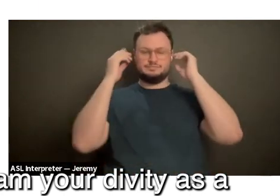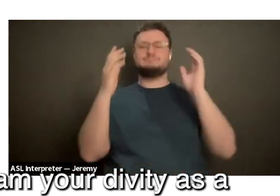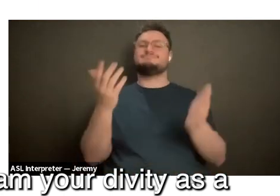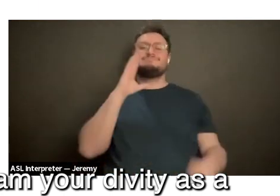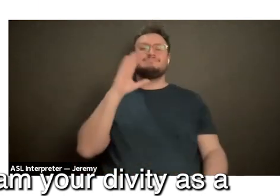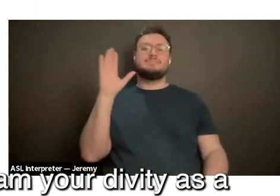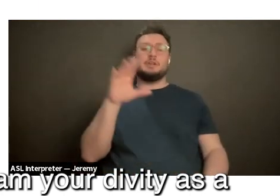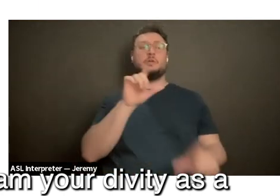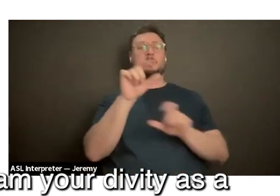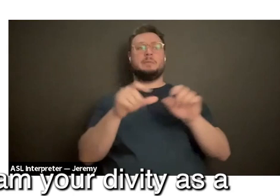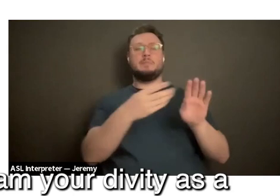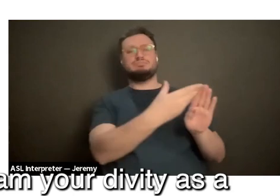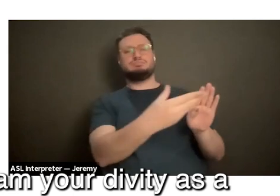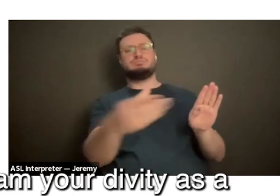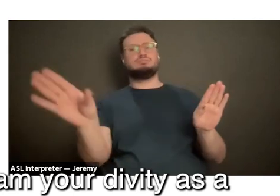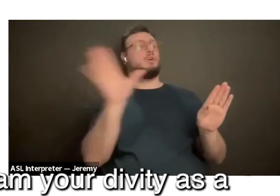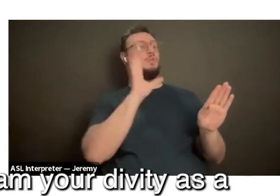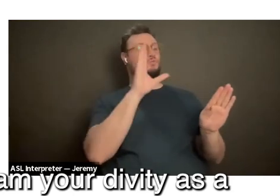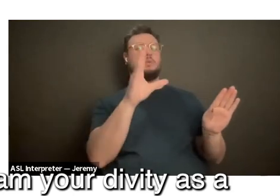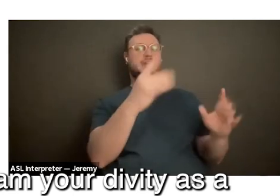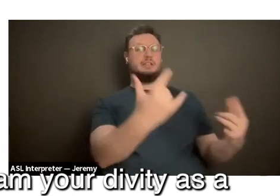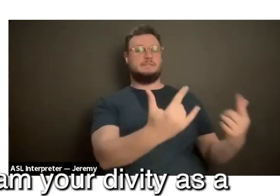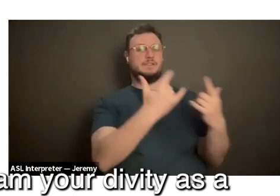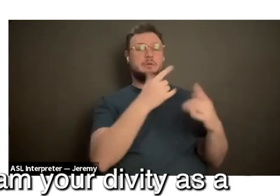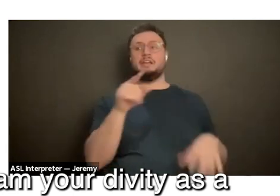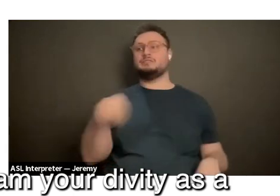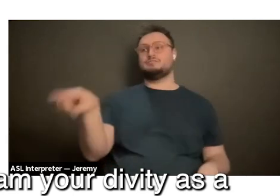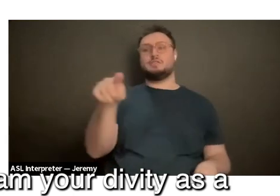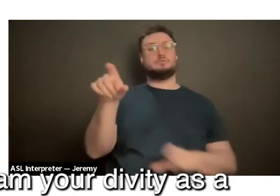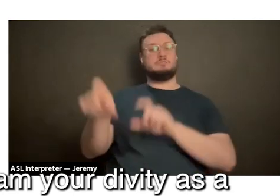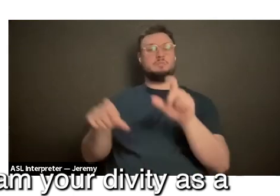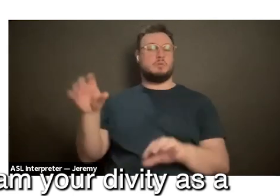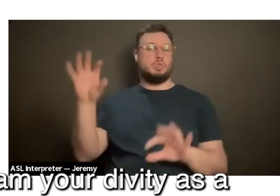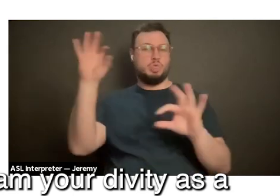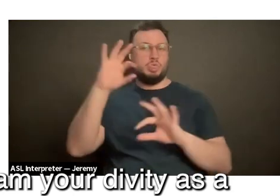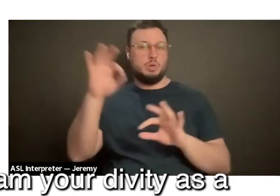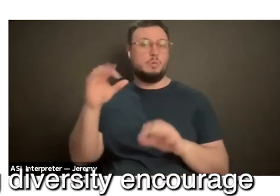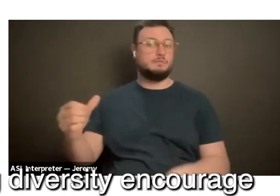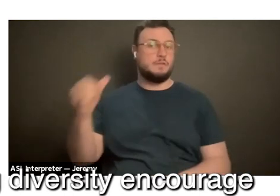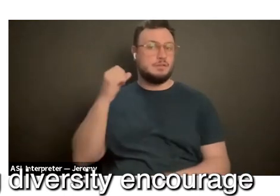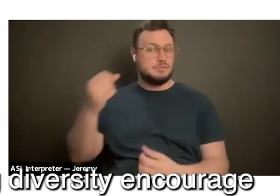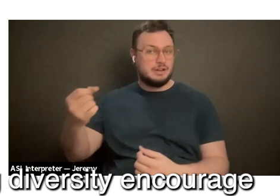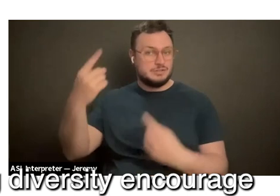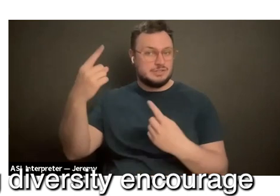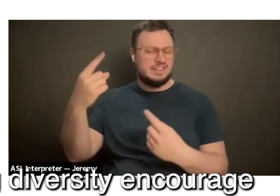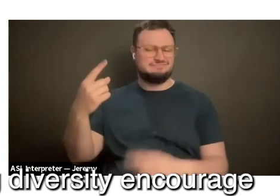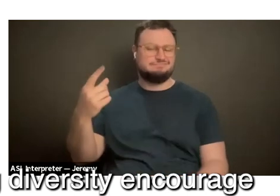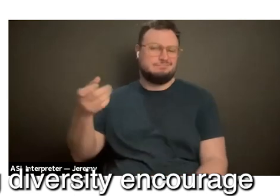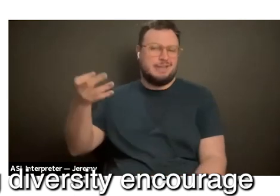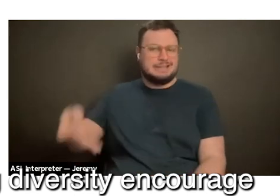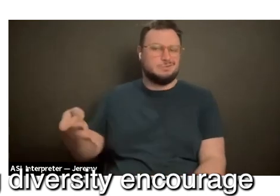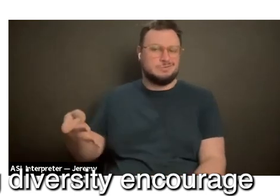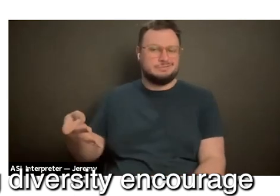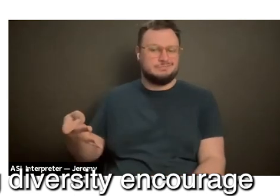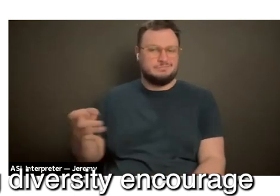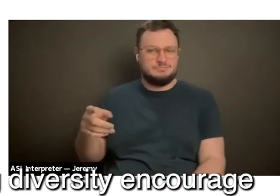there who love you, and those who don't are just assholes. That energy can stay in 2020, right? We don't need to be harsh with that